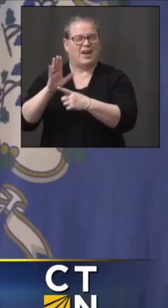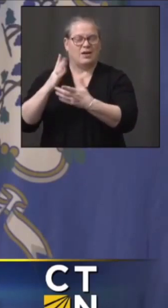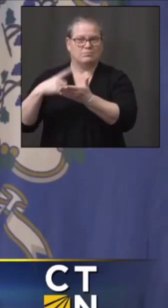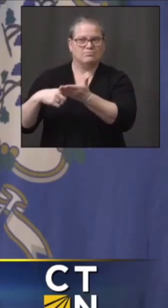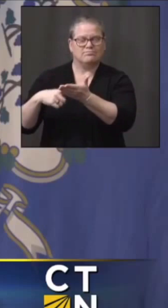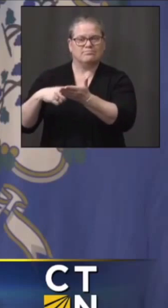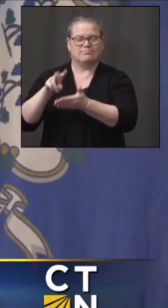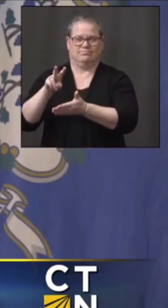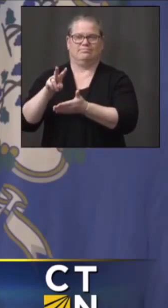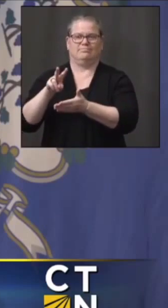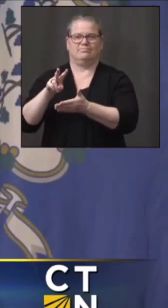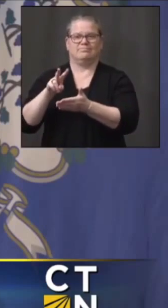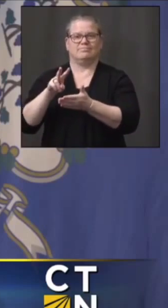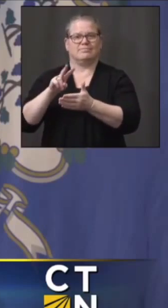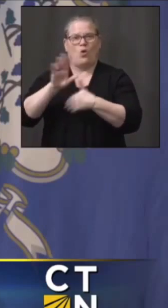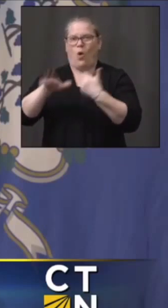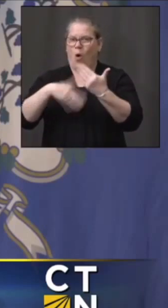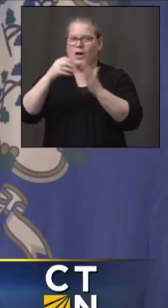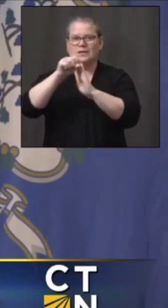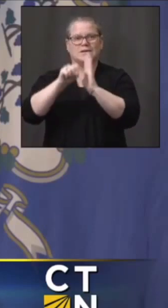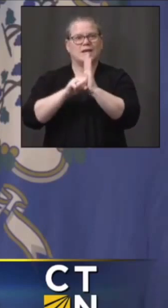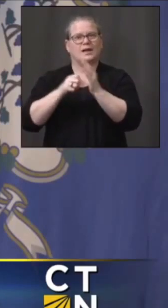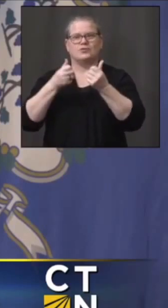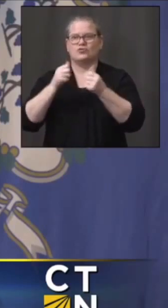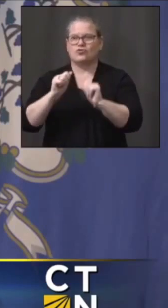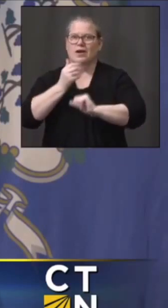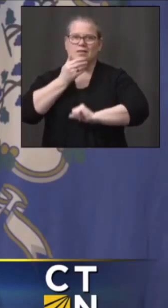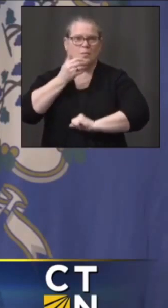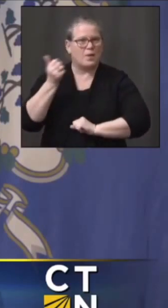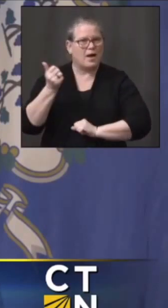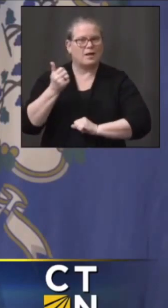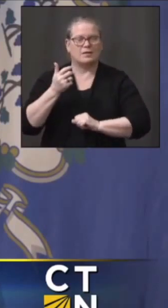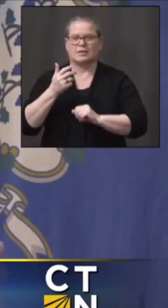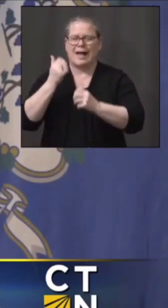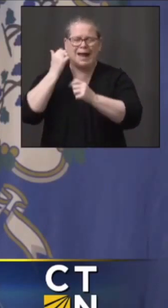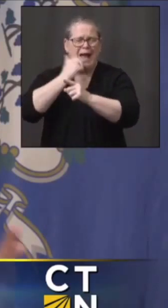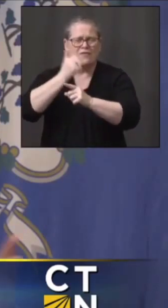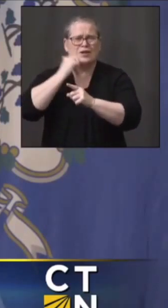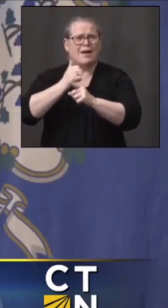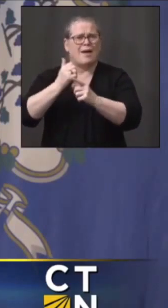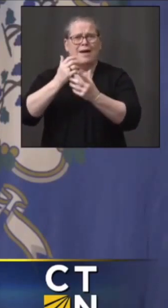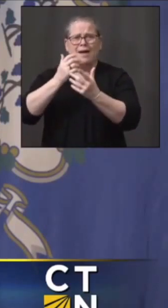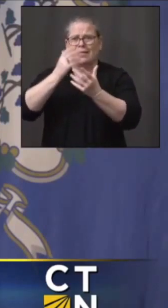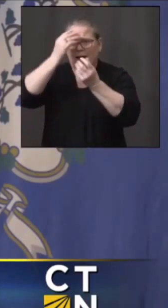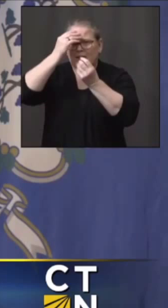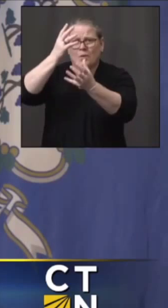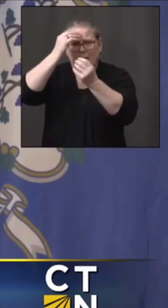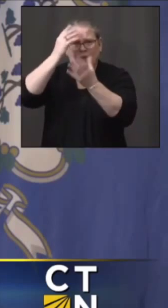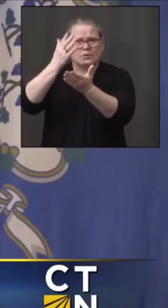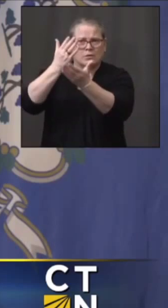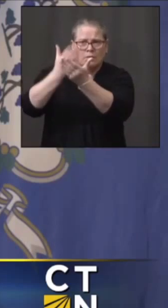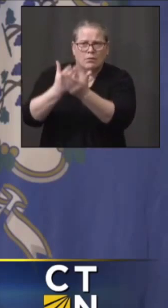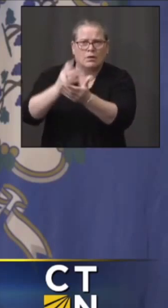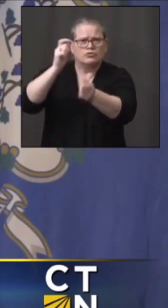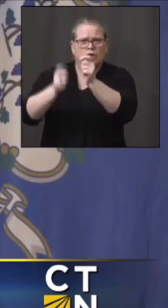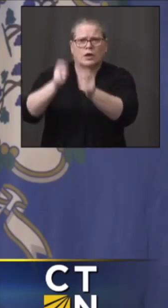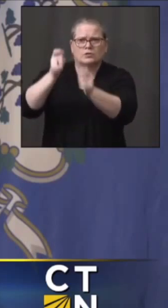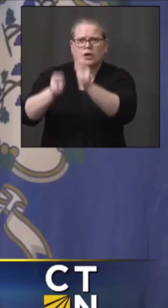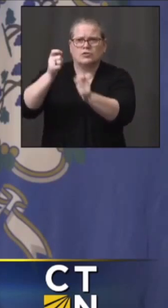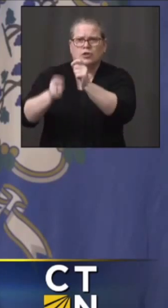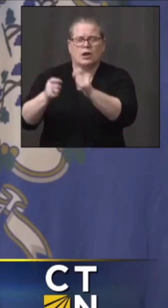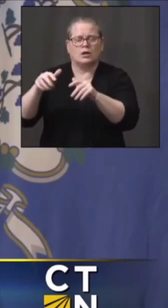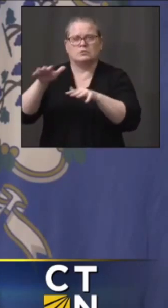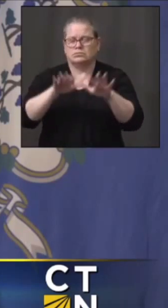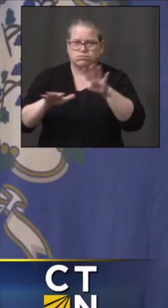day. And, I was blessed with having, a great team around me, some of whom you see them on with